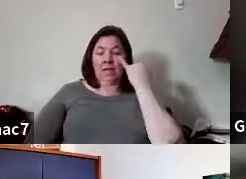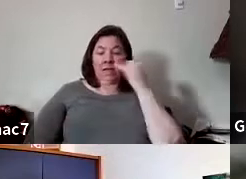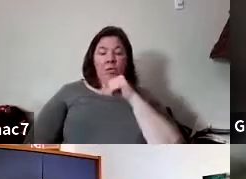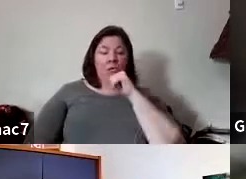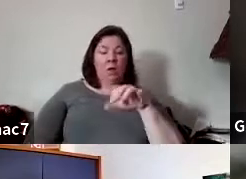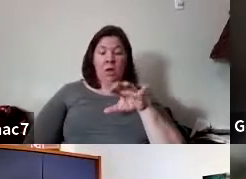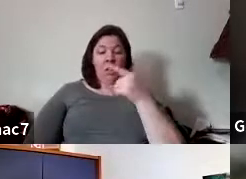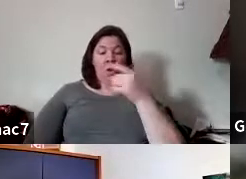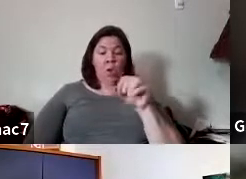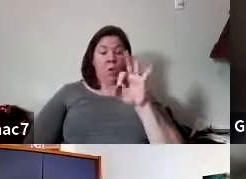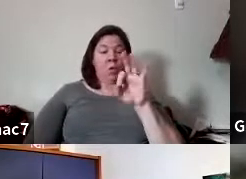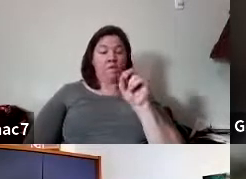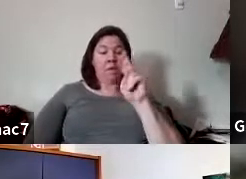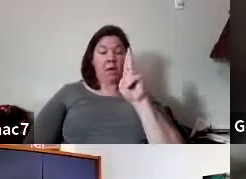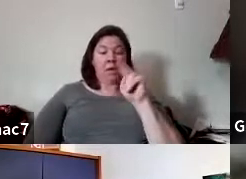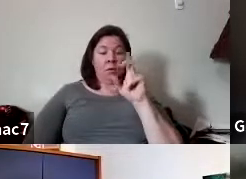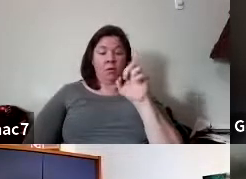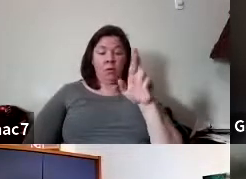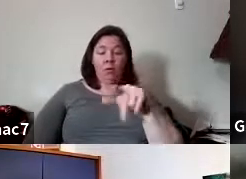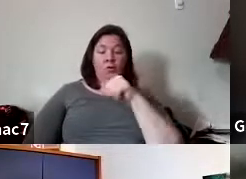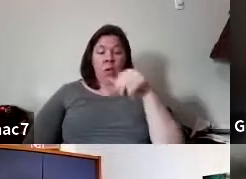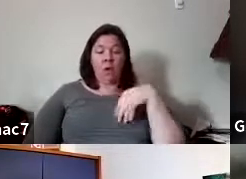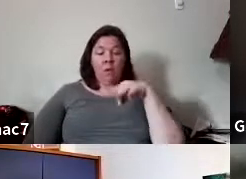You can still be just a customer.